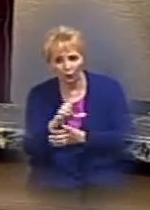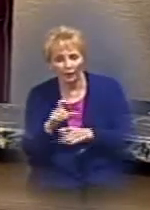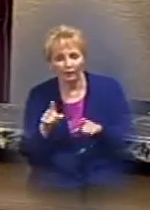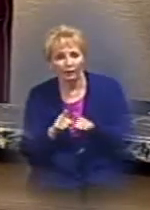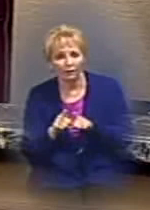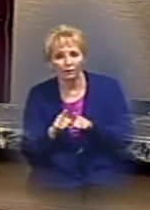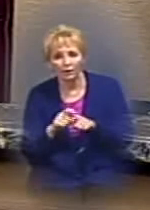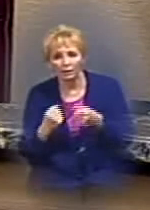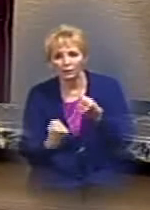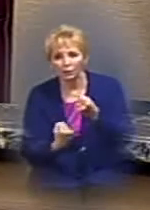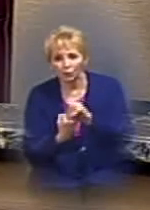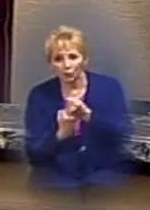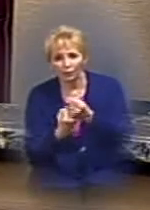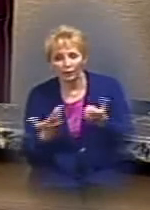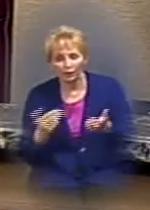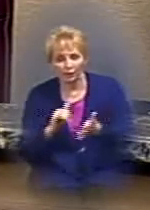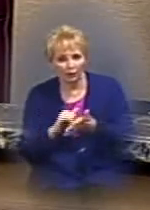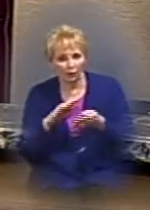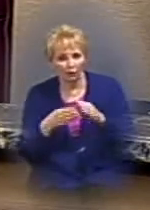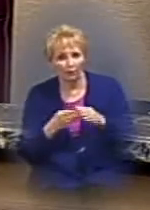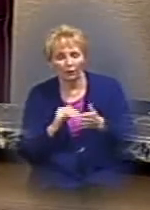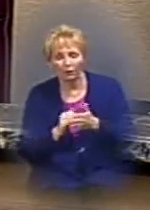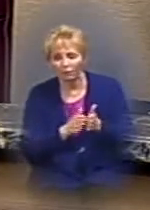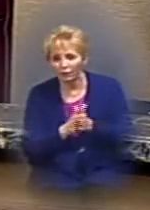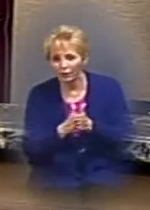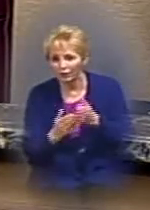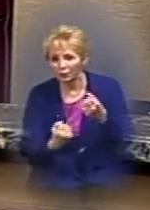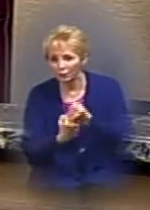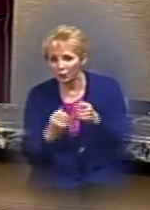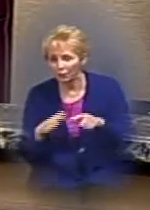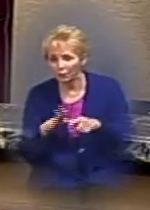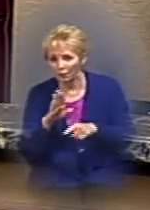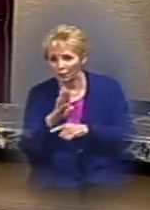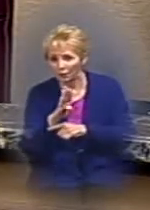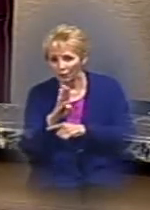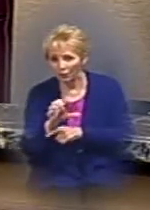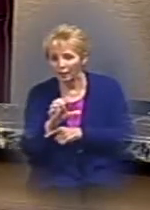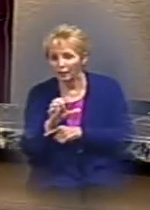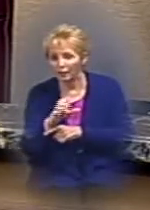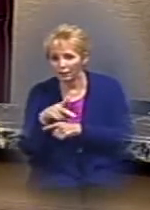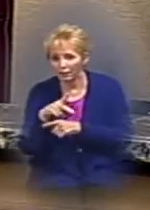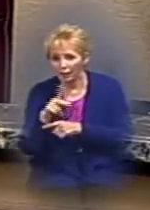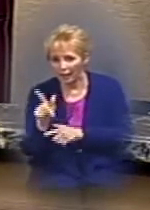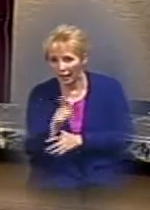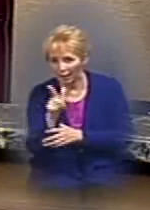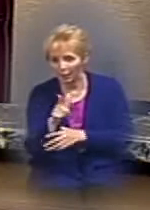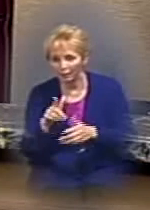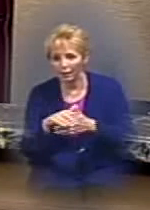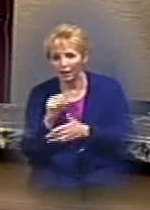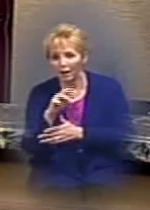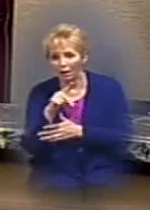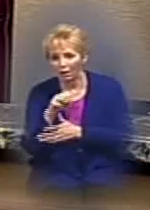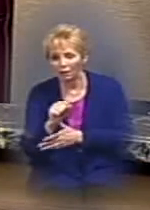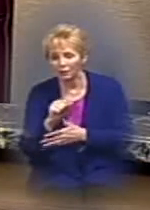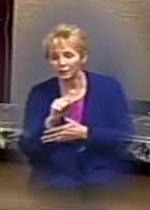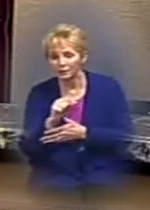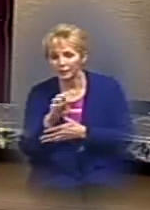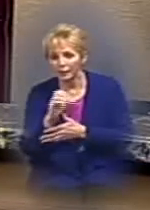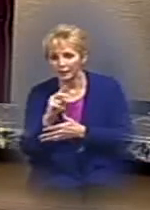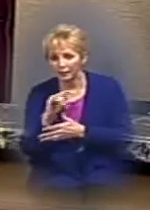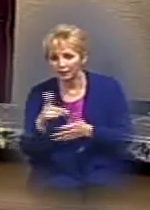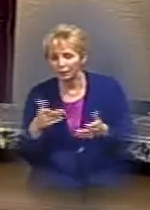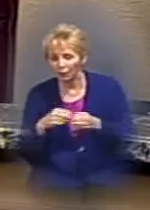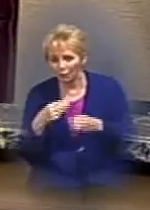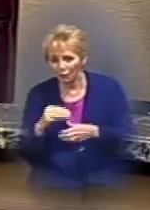a cornerstone of the community, and vigorously supported the Burke County Public Library and the arts community of Morganton.